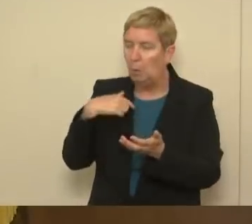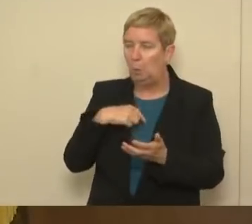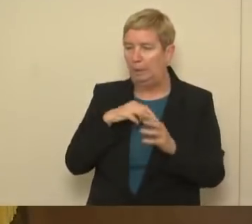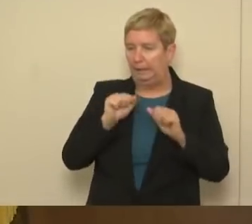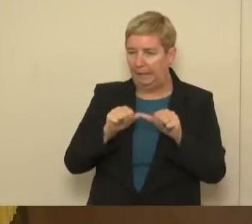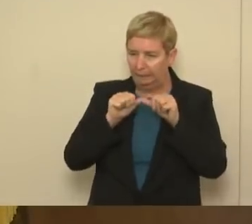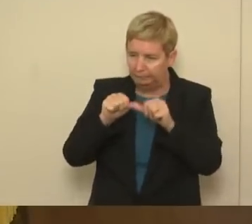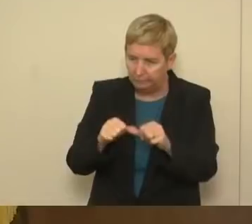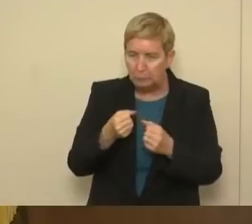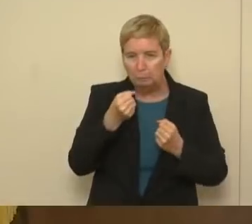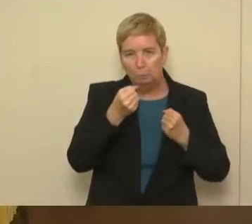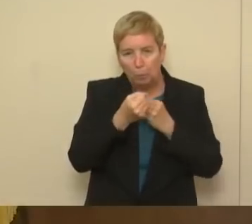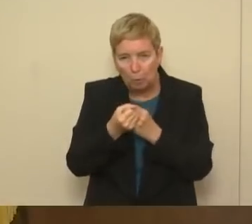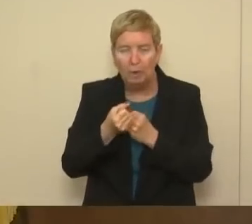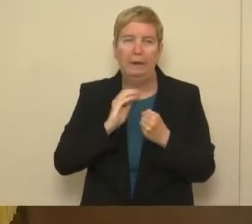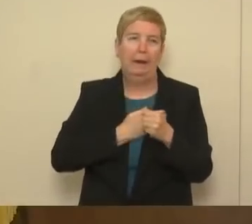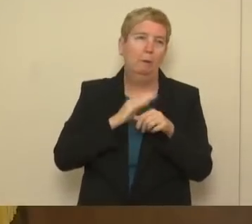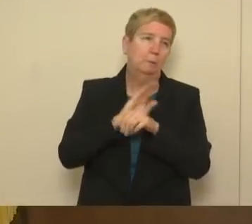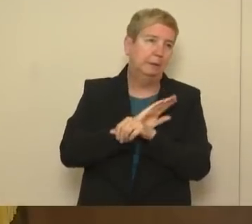during this crisis. So